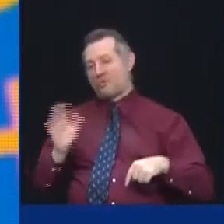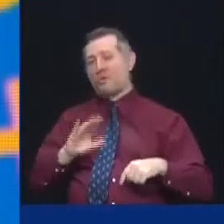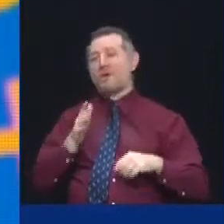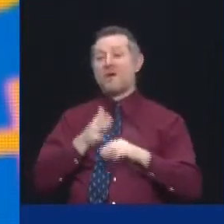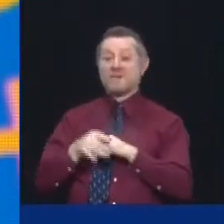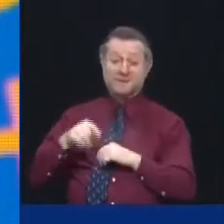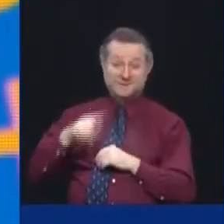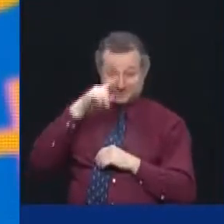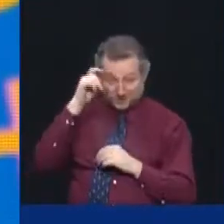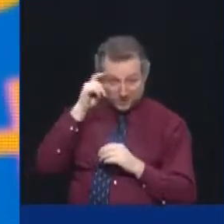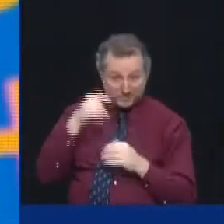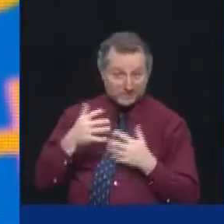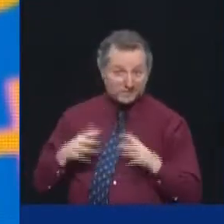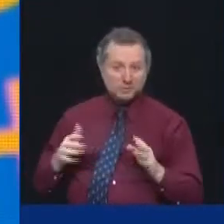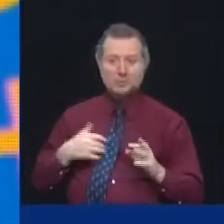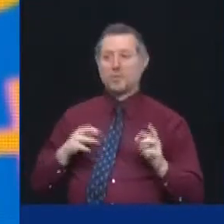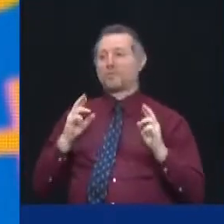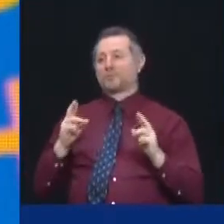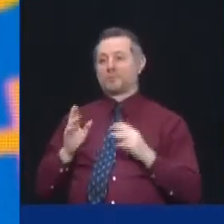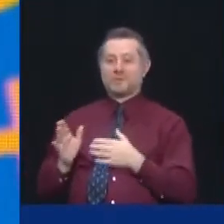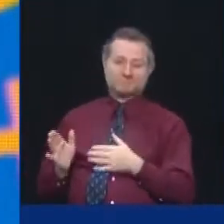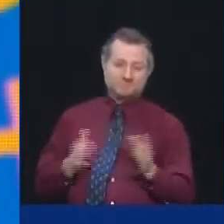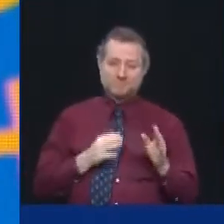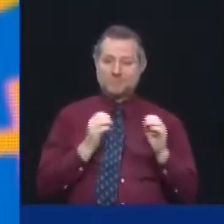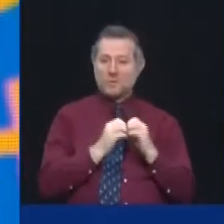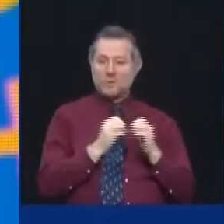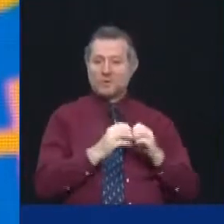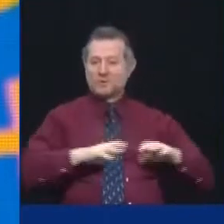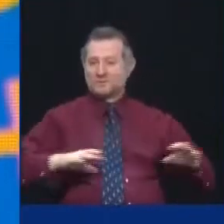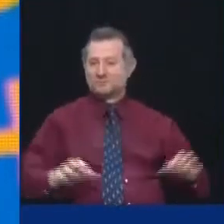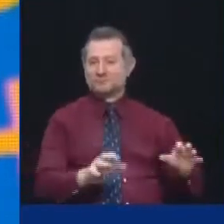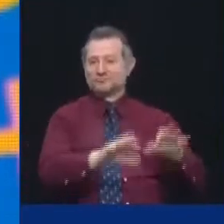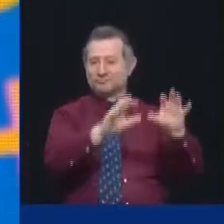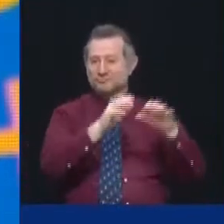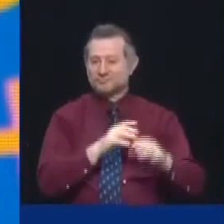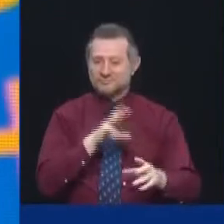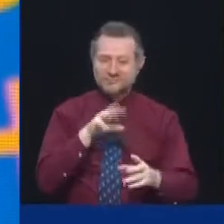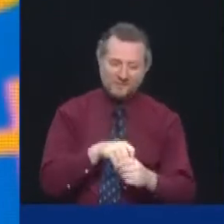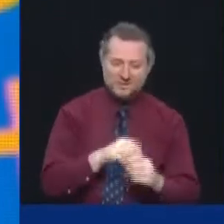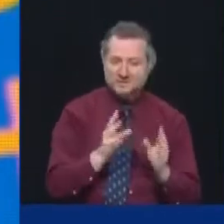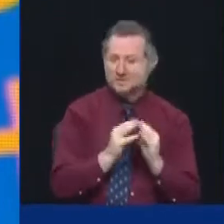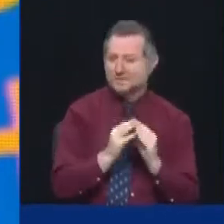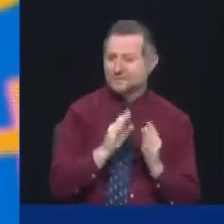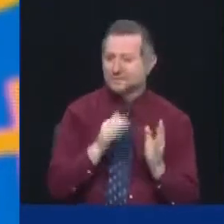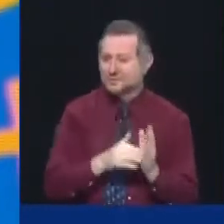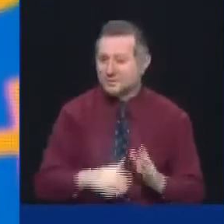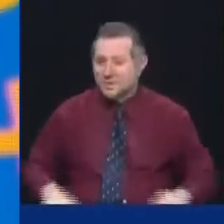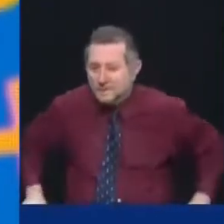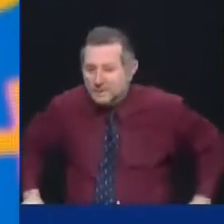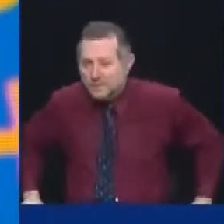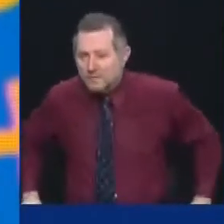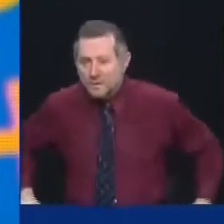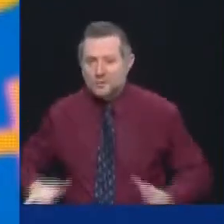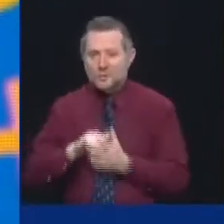is magnificent. And even if you don't have to take the train, it is worth going through to see, because it is